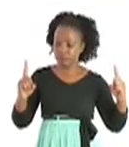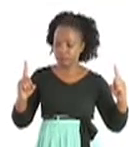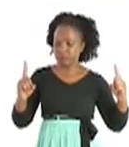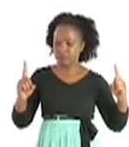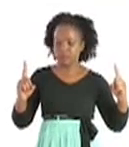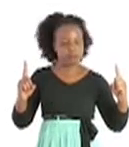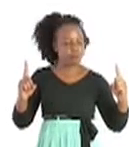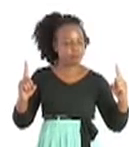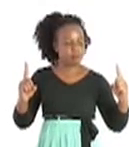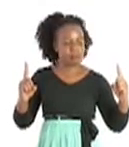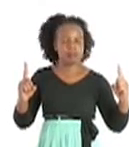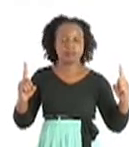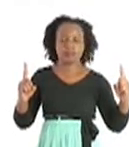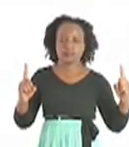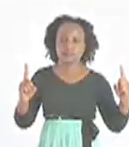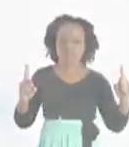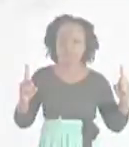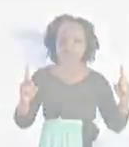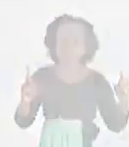social distance.